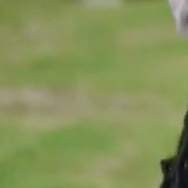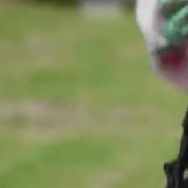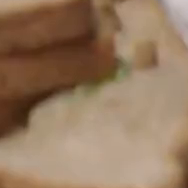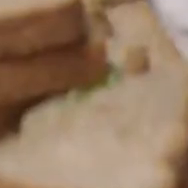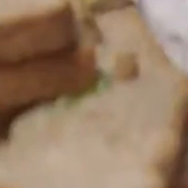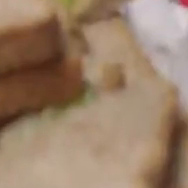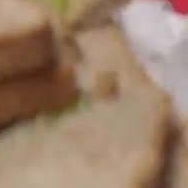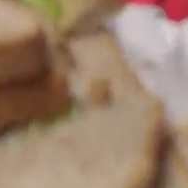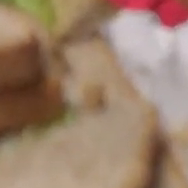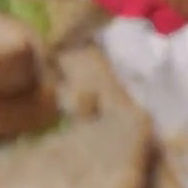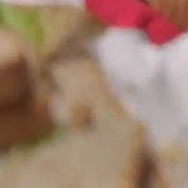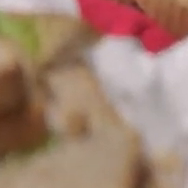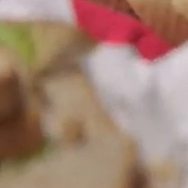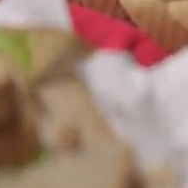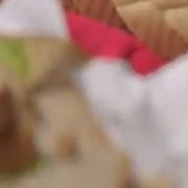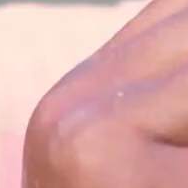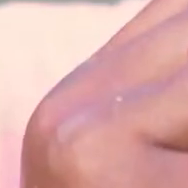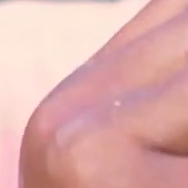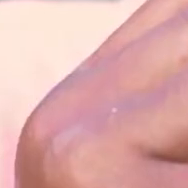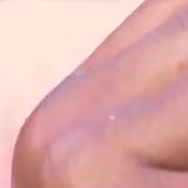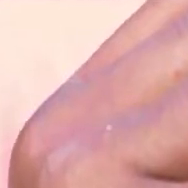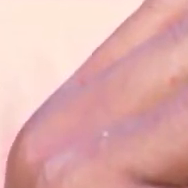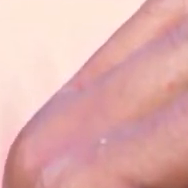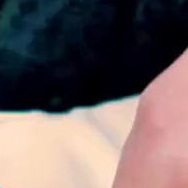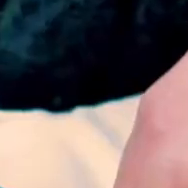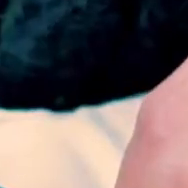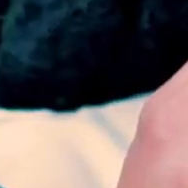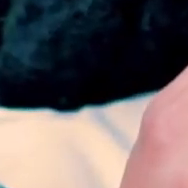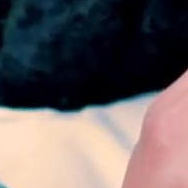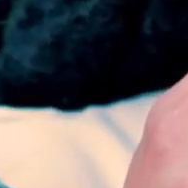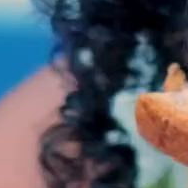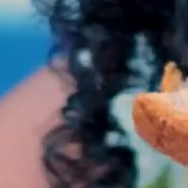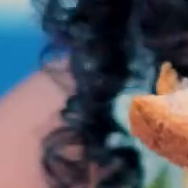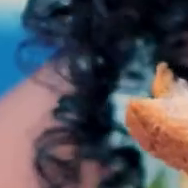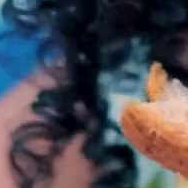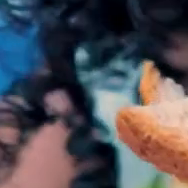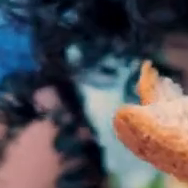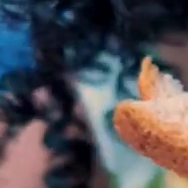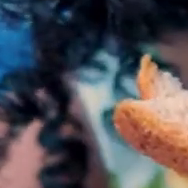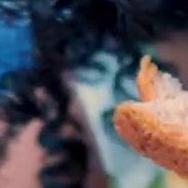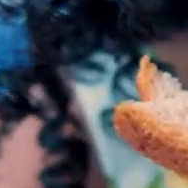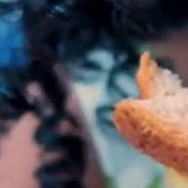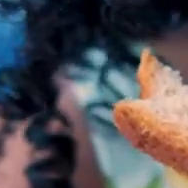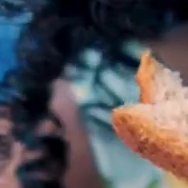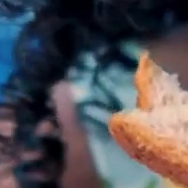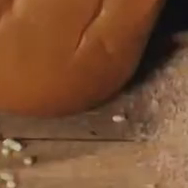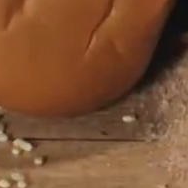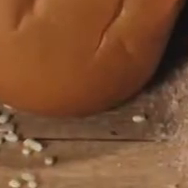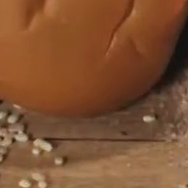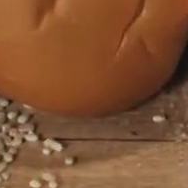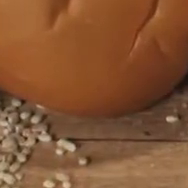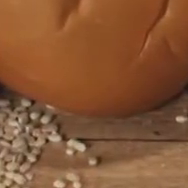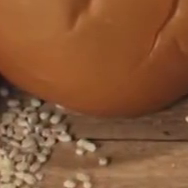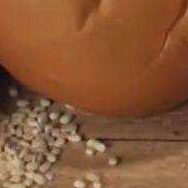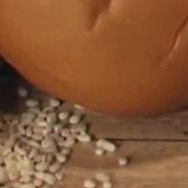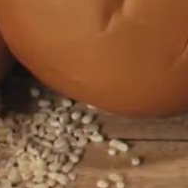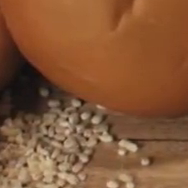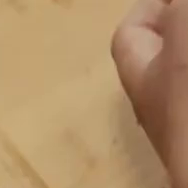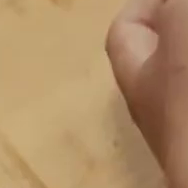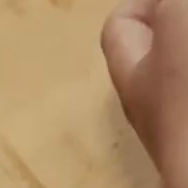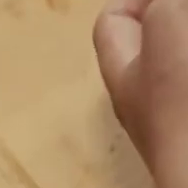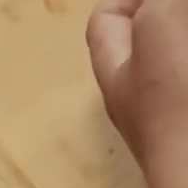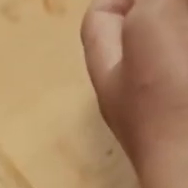from day Linda, one. Linda, faithful from day Linda, one. Linda, faithful from day one. With over 65 years